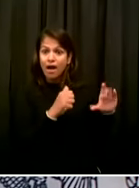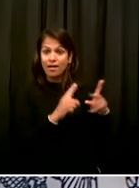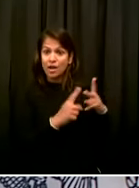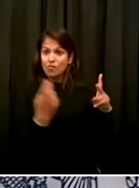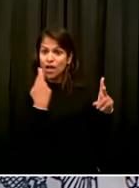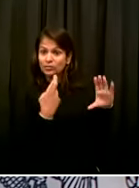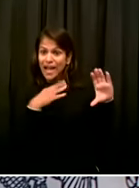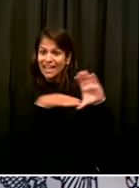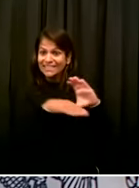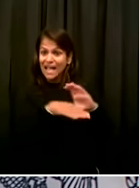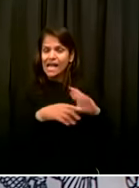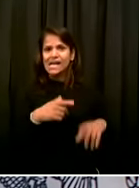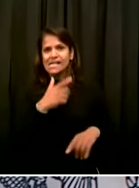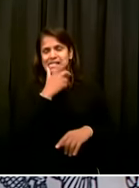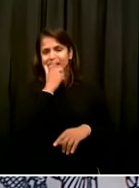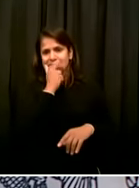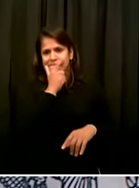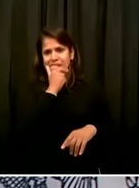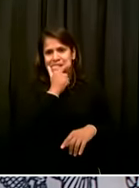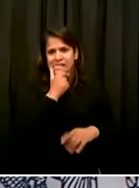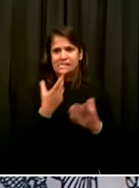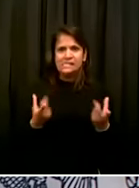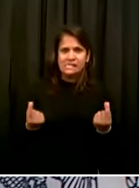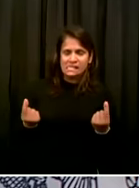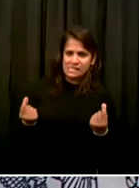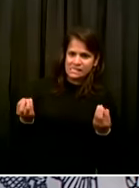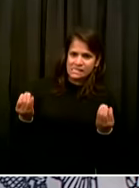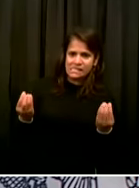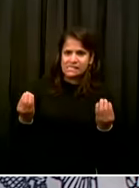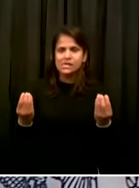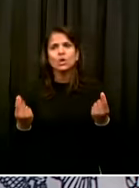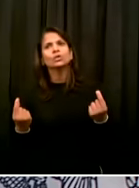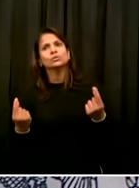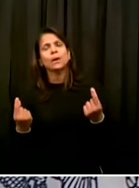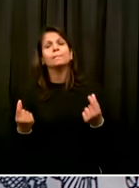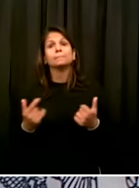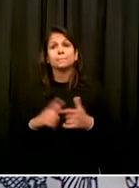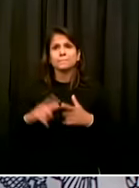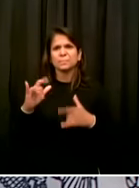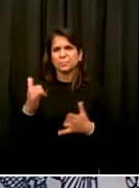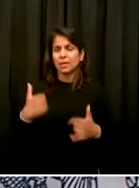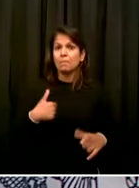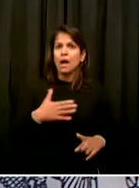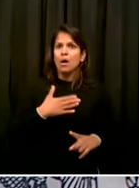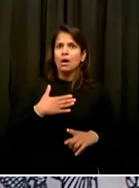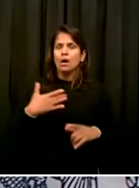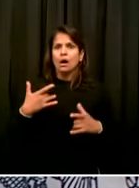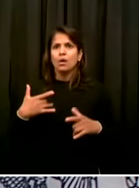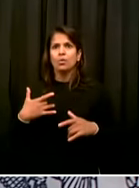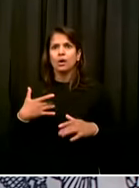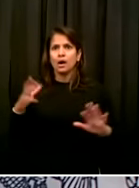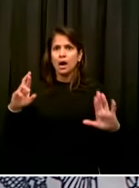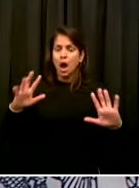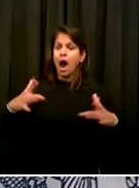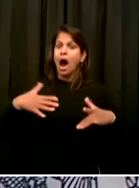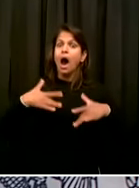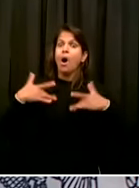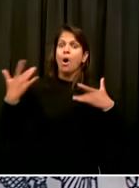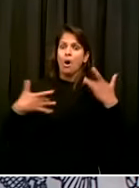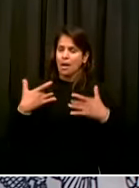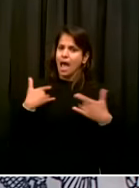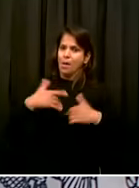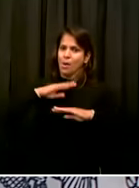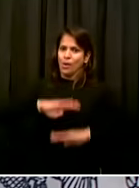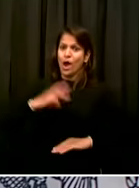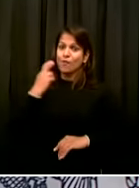a whole lot more revenue. Takeout and delivery has, you know, been a part of what restaurants could do from the very beginning of this